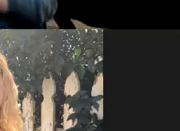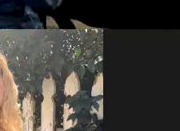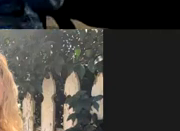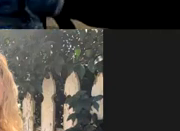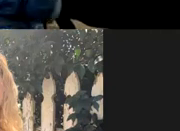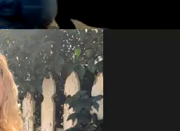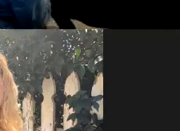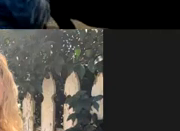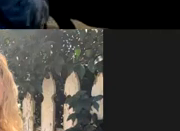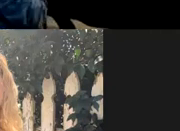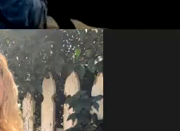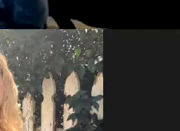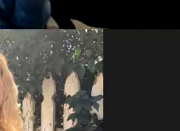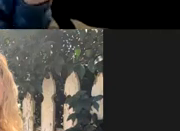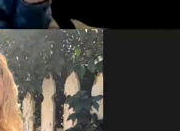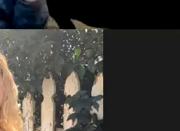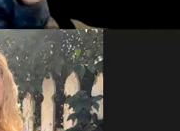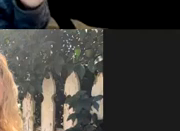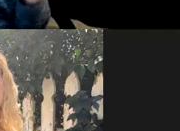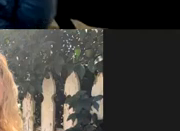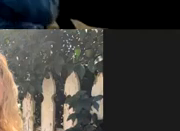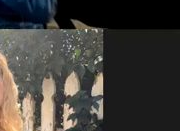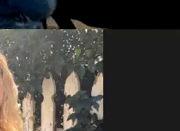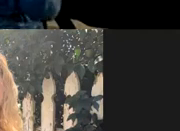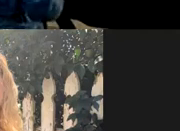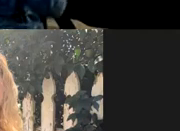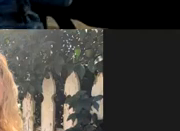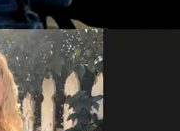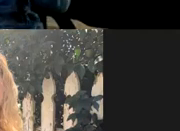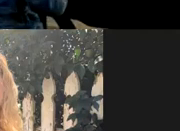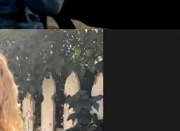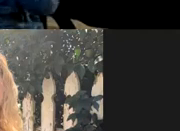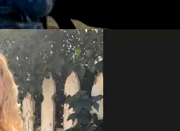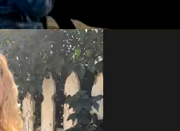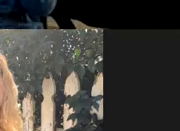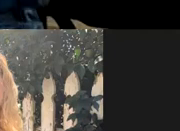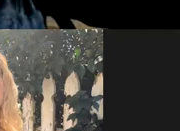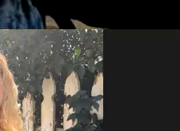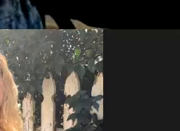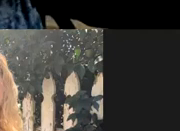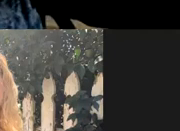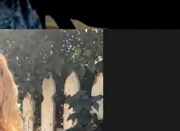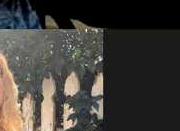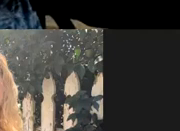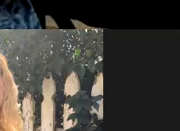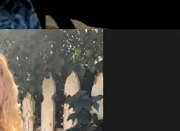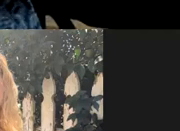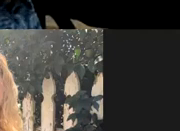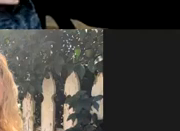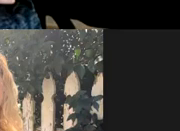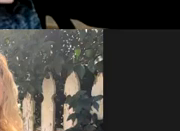requirements like we don't take people who have an eviction in the past 5 years, or if their credit scores below a certain